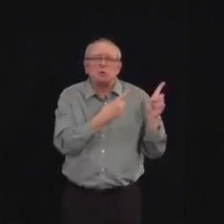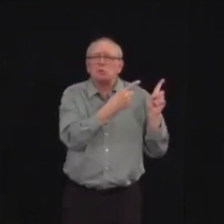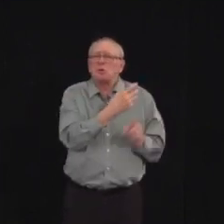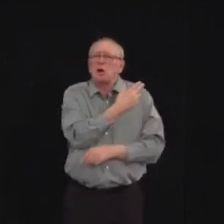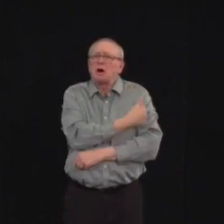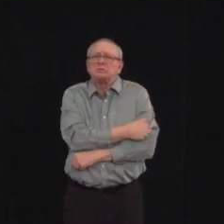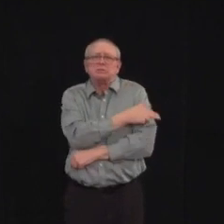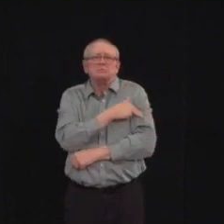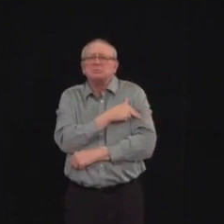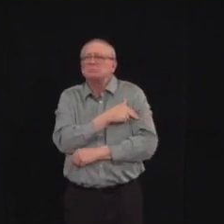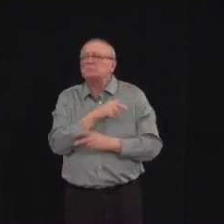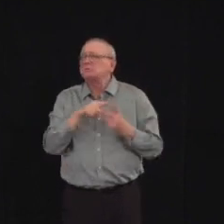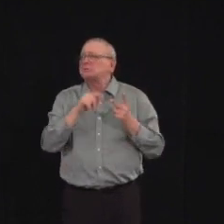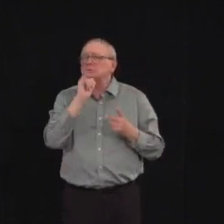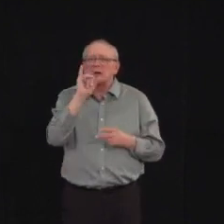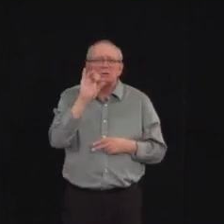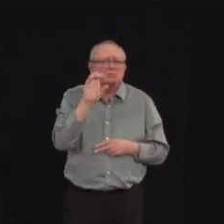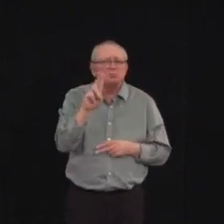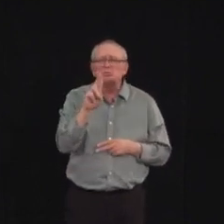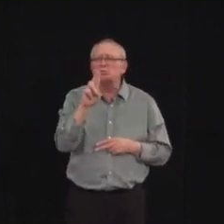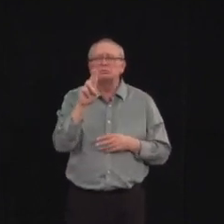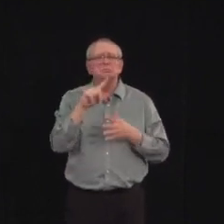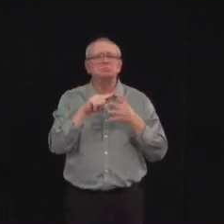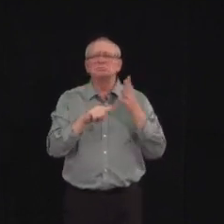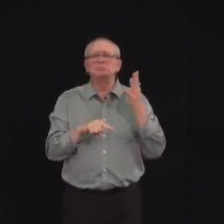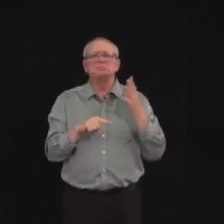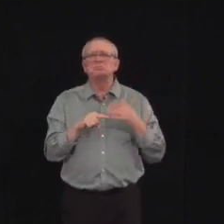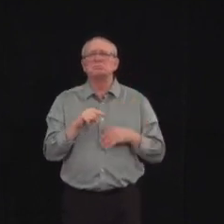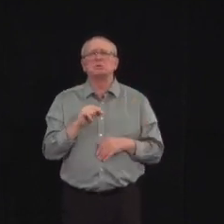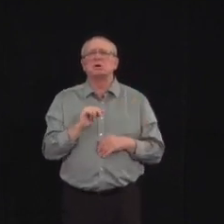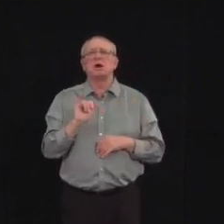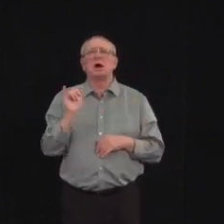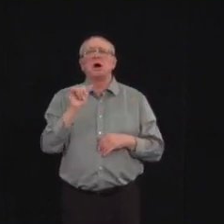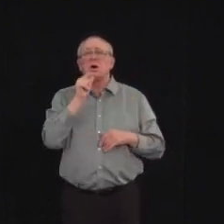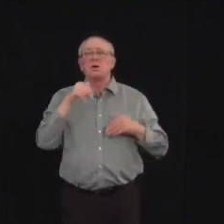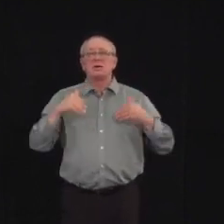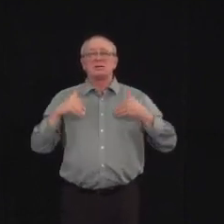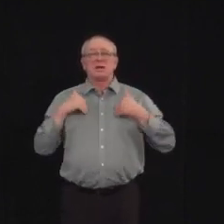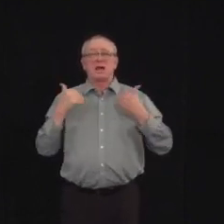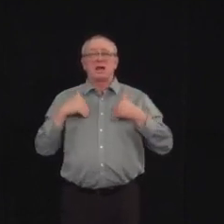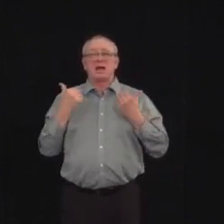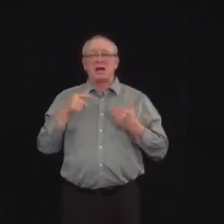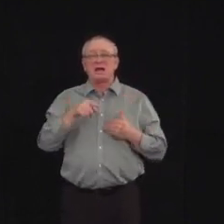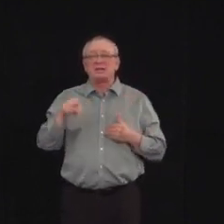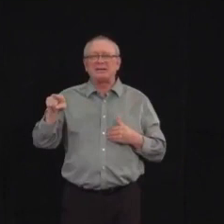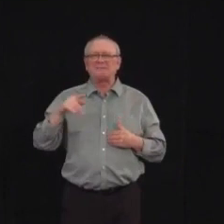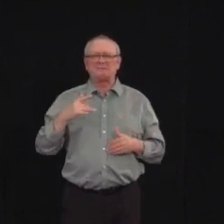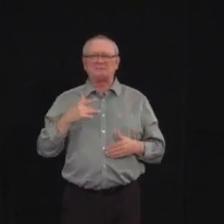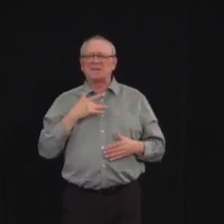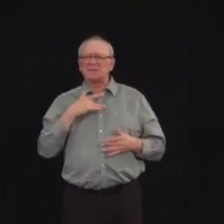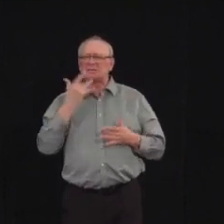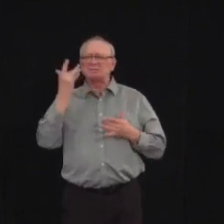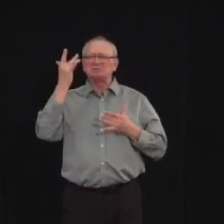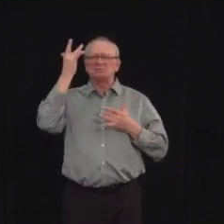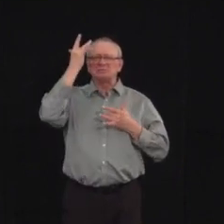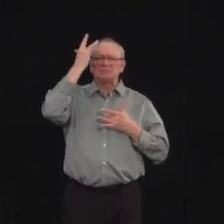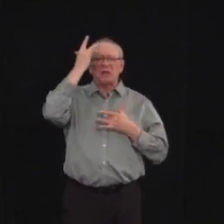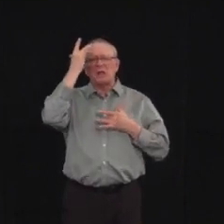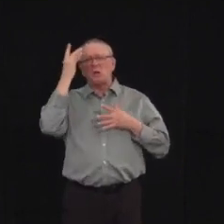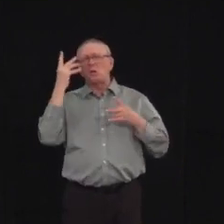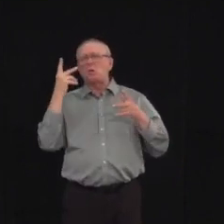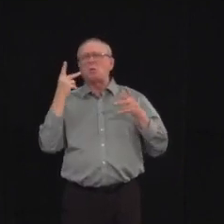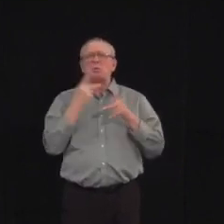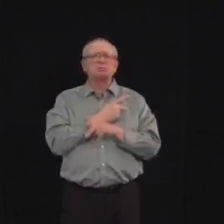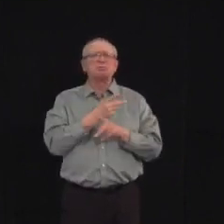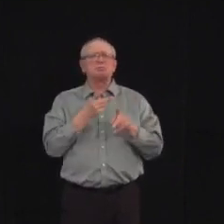younger populations often do not experience symptoms that are as severe as older people, and therefore are not